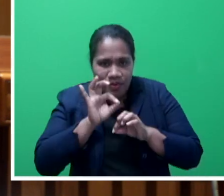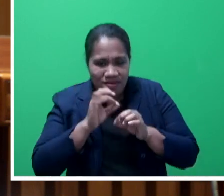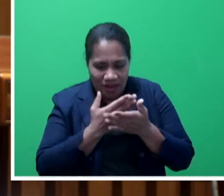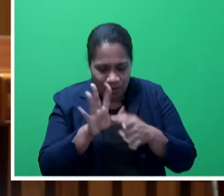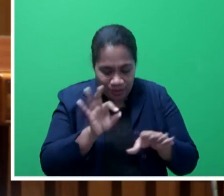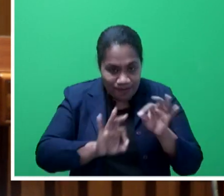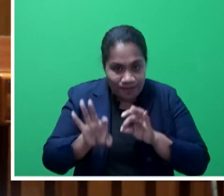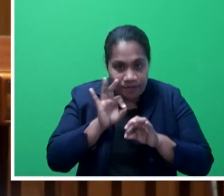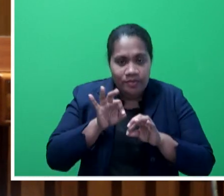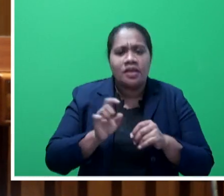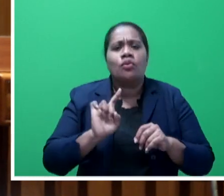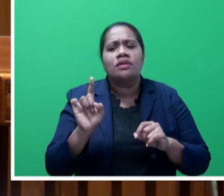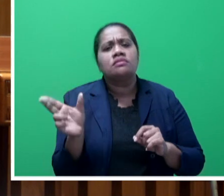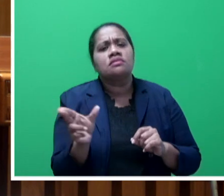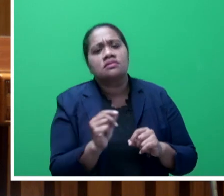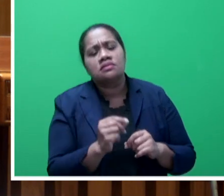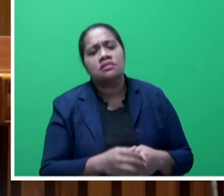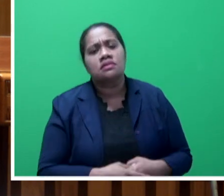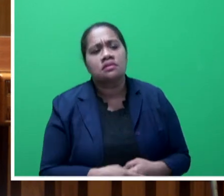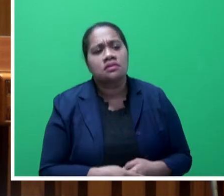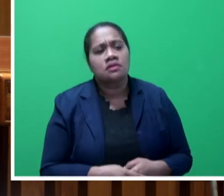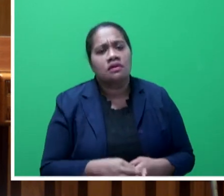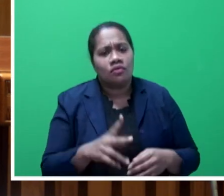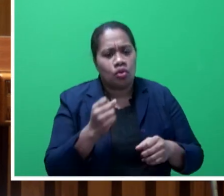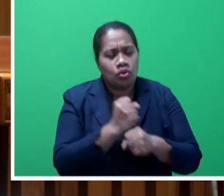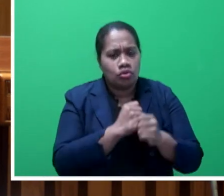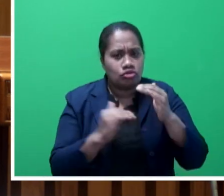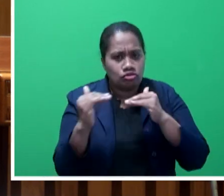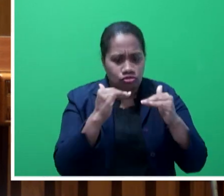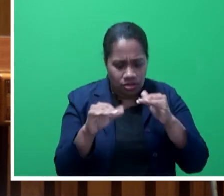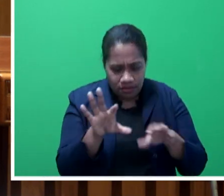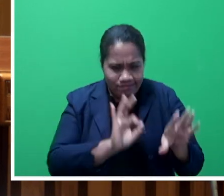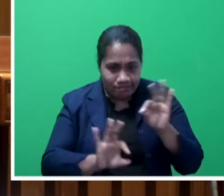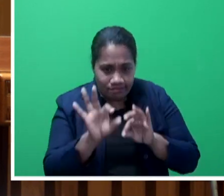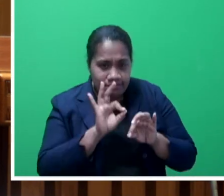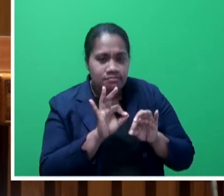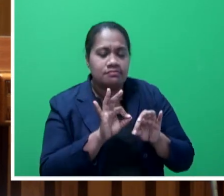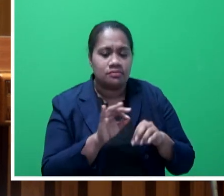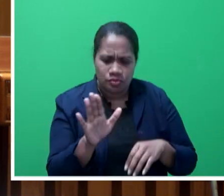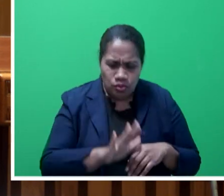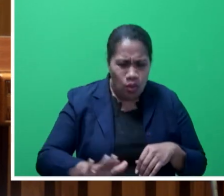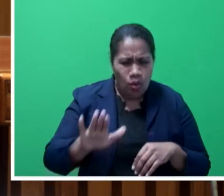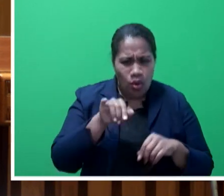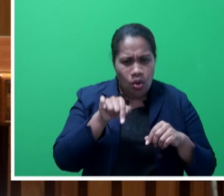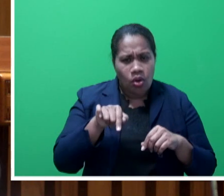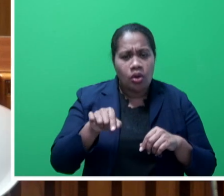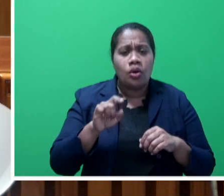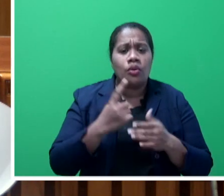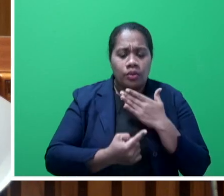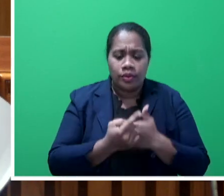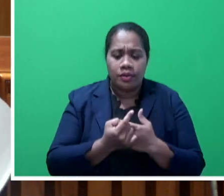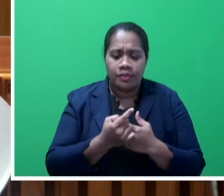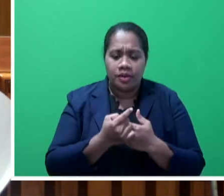done in respect of, for example, gender selection. All these matters have in fact been addressed in the